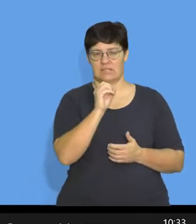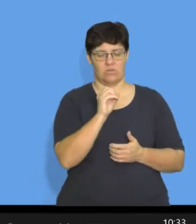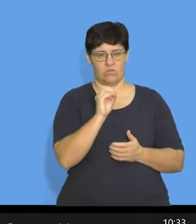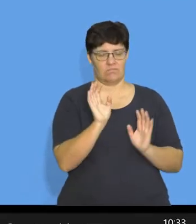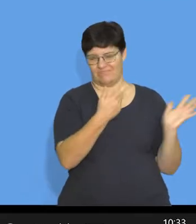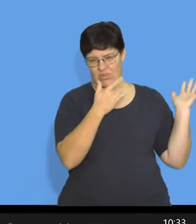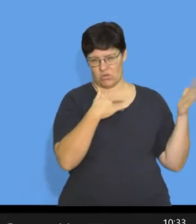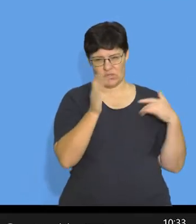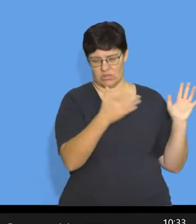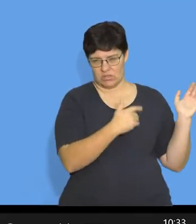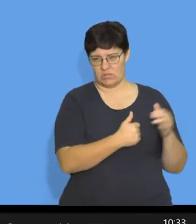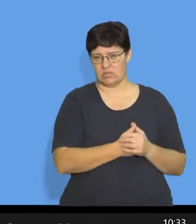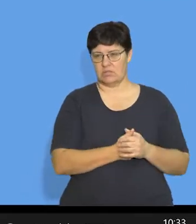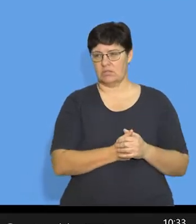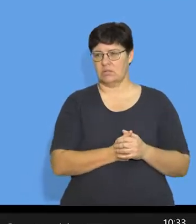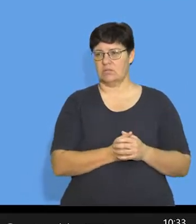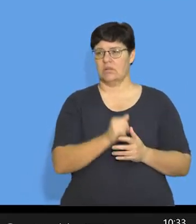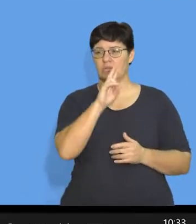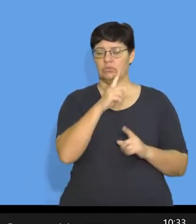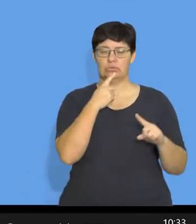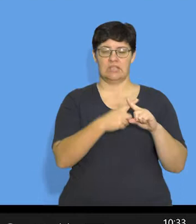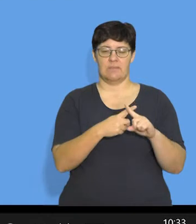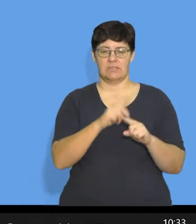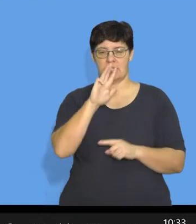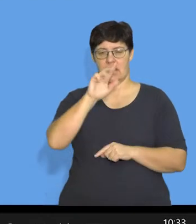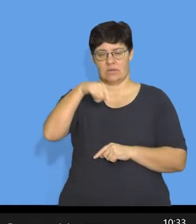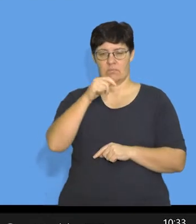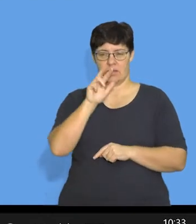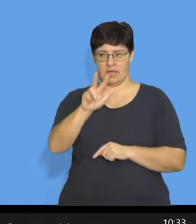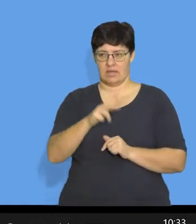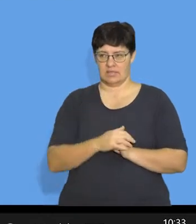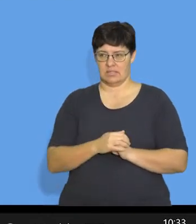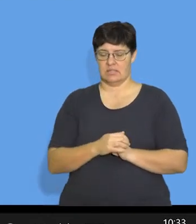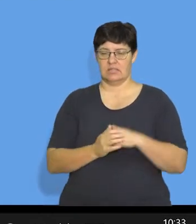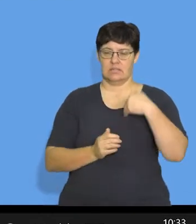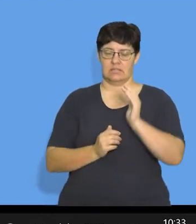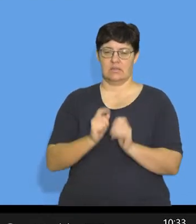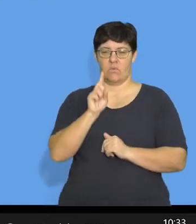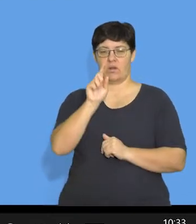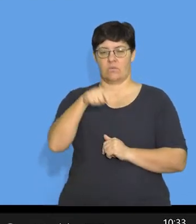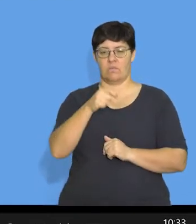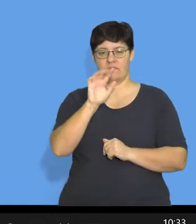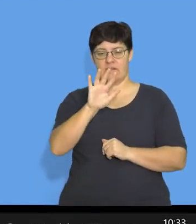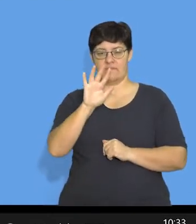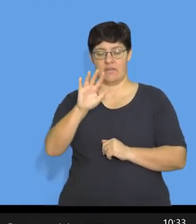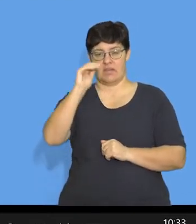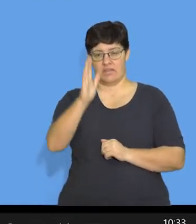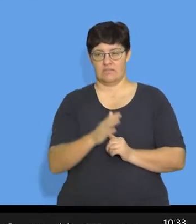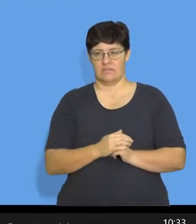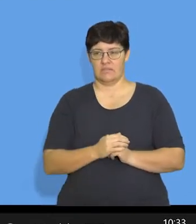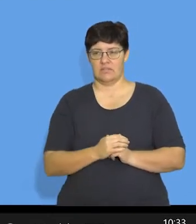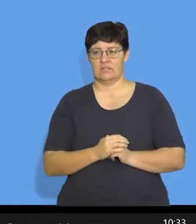to worry about. So we have 2 times 9.8 times